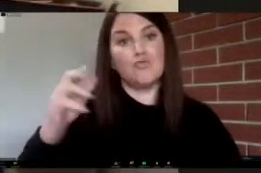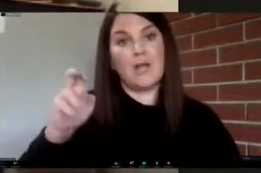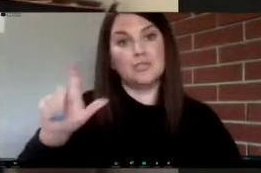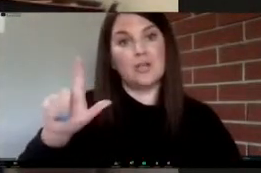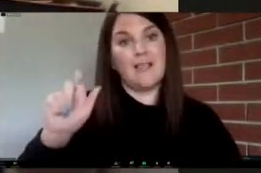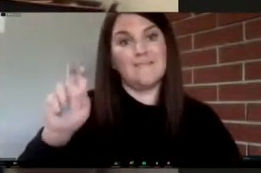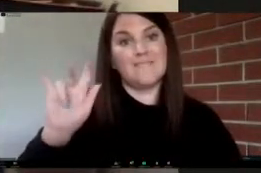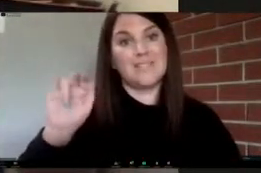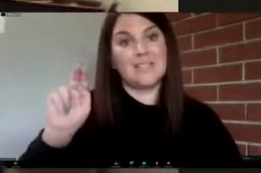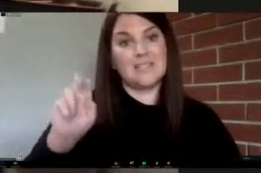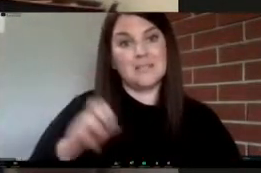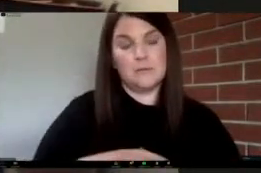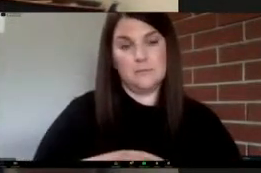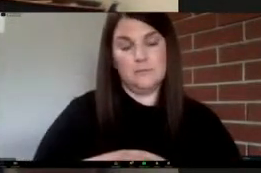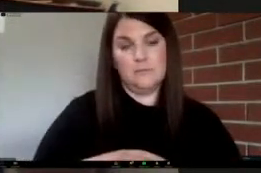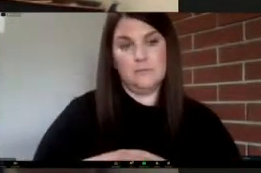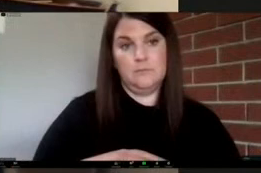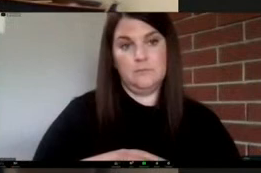Levine.